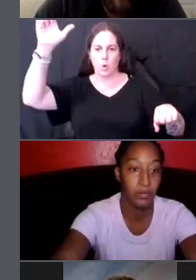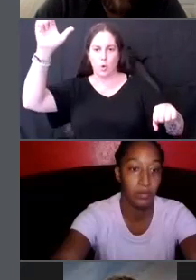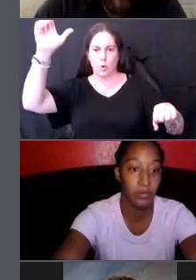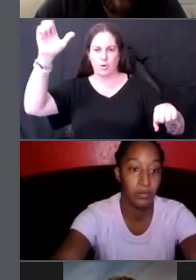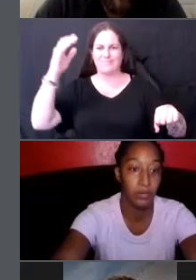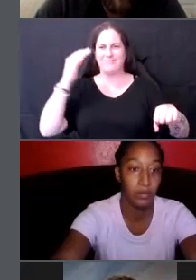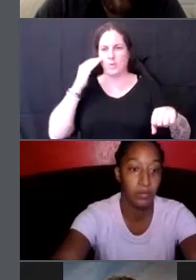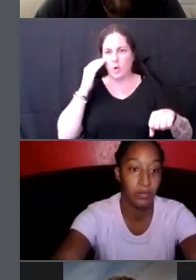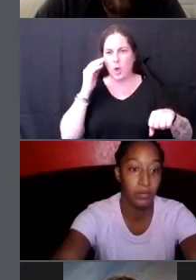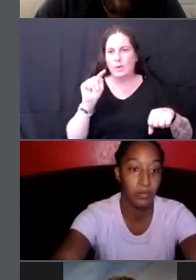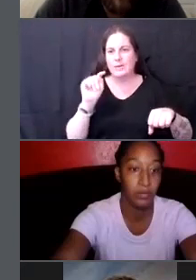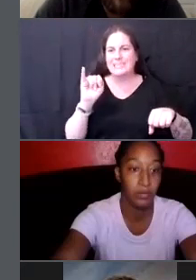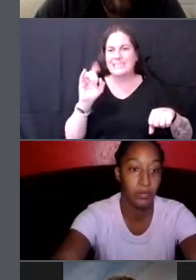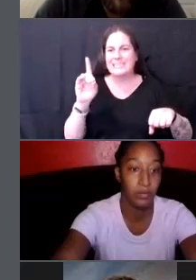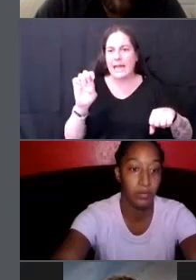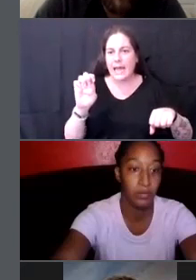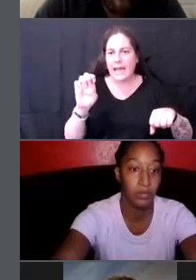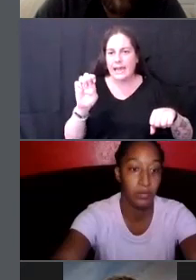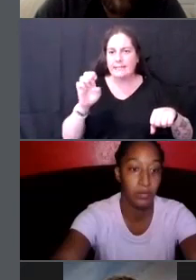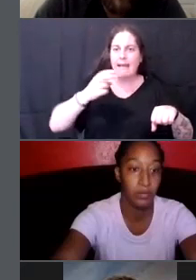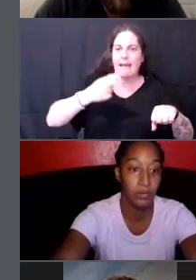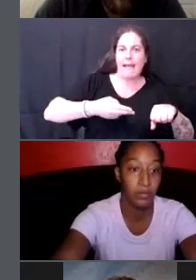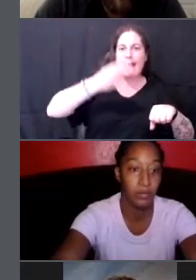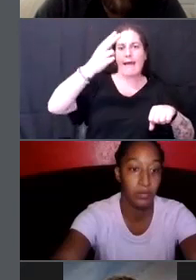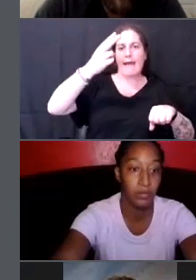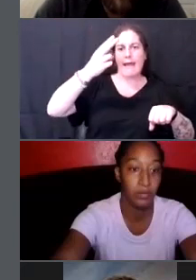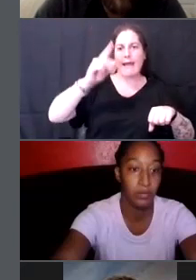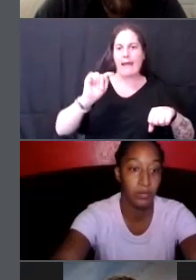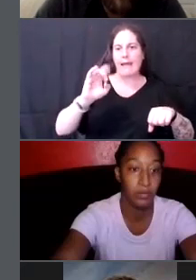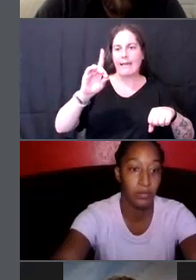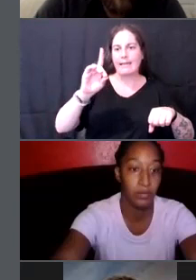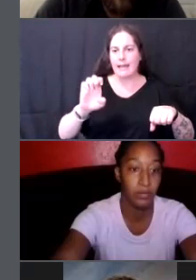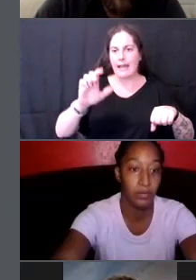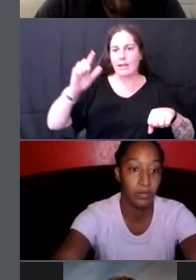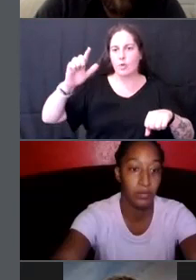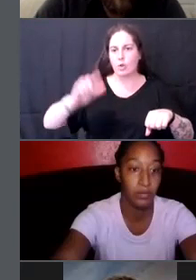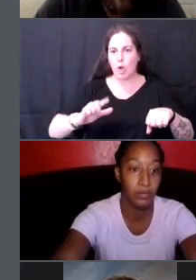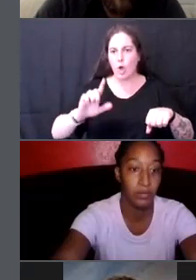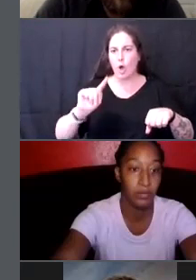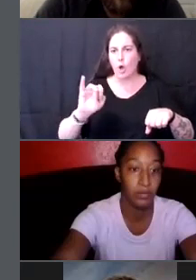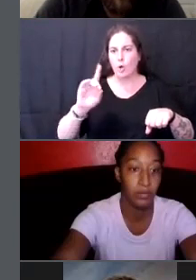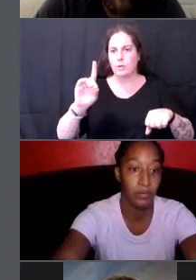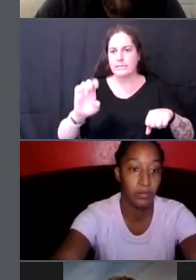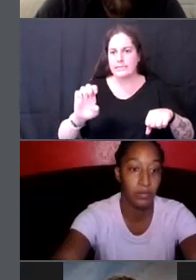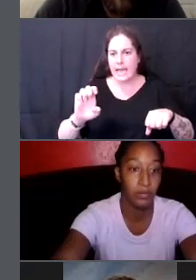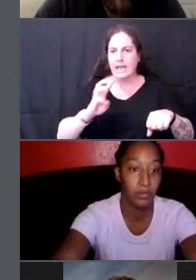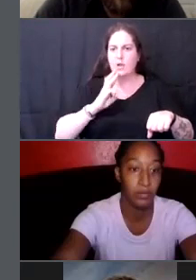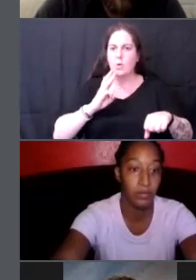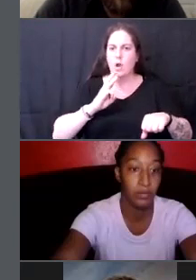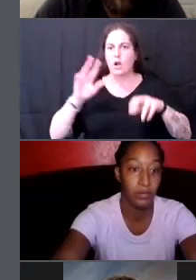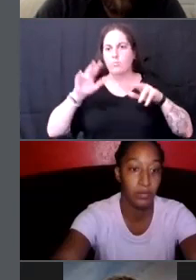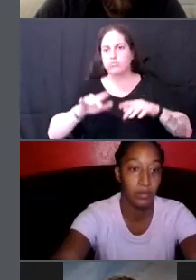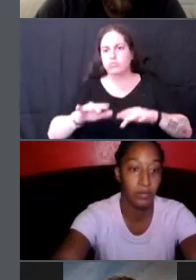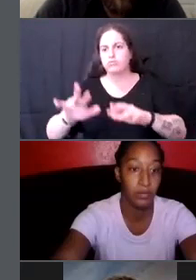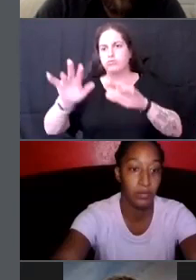on, high tide and low tide. We know, for example, that if a hurricane's coming and it makes landfall